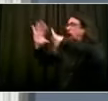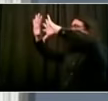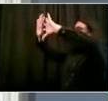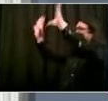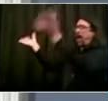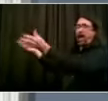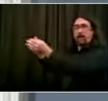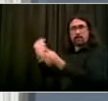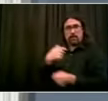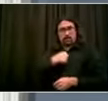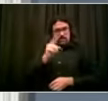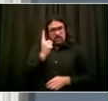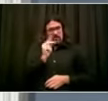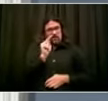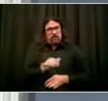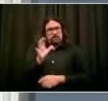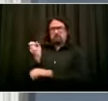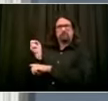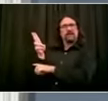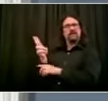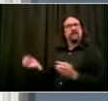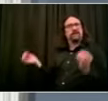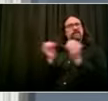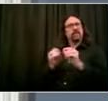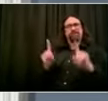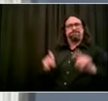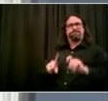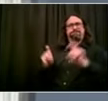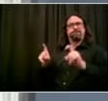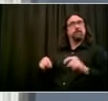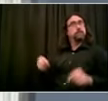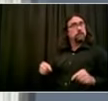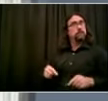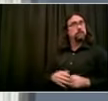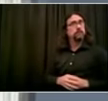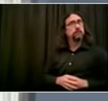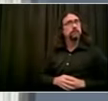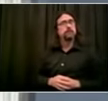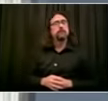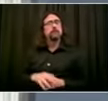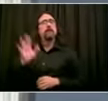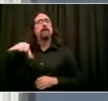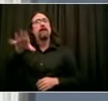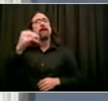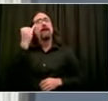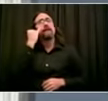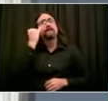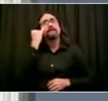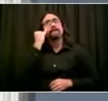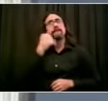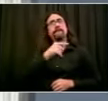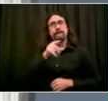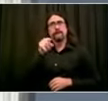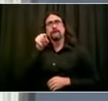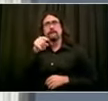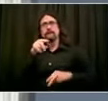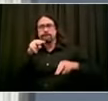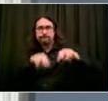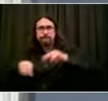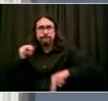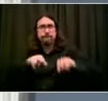testing that they had before, on Friday, in a single day, we doubled the number of tests being done in those